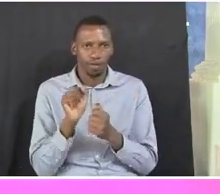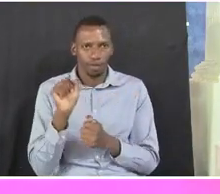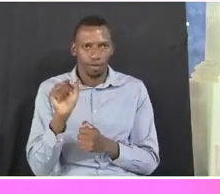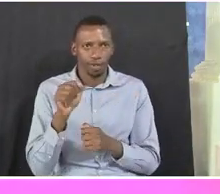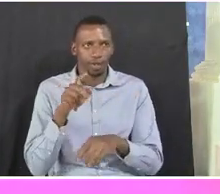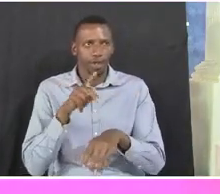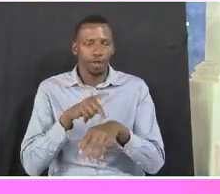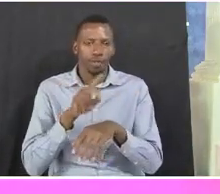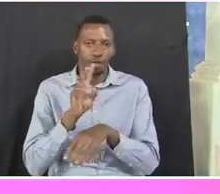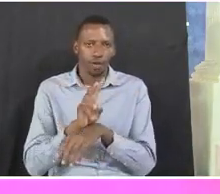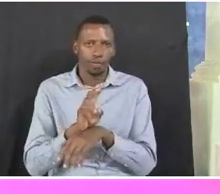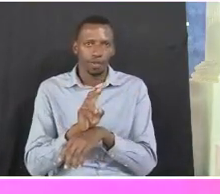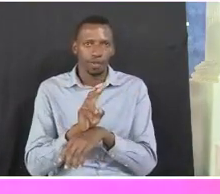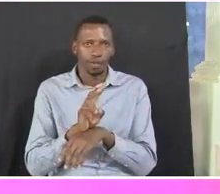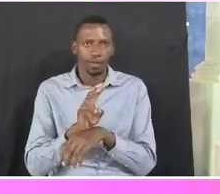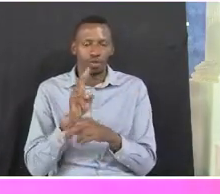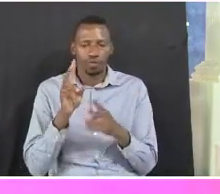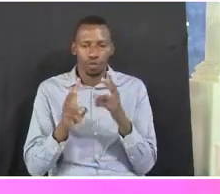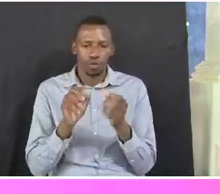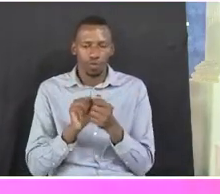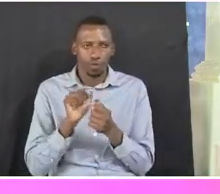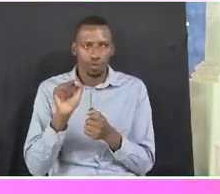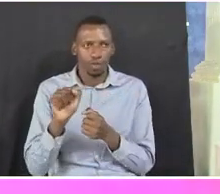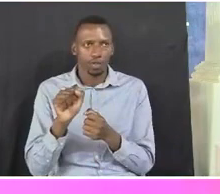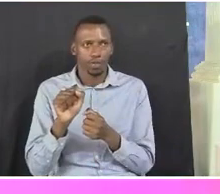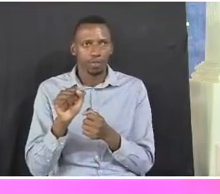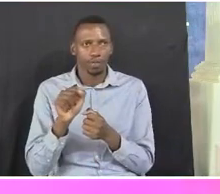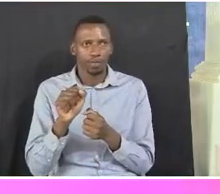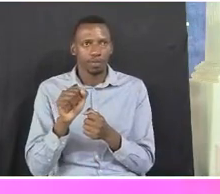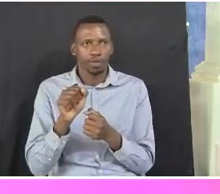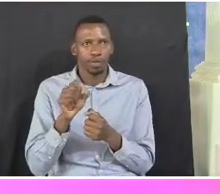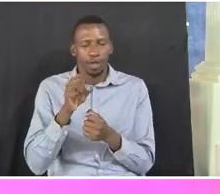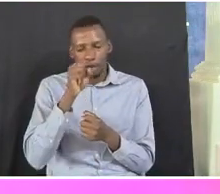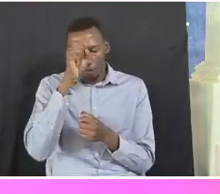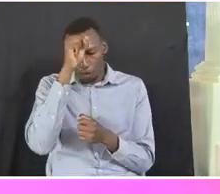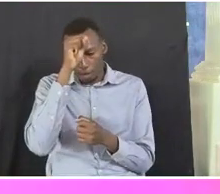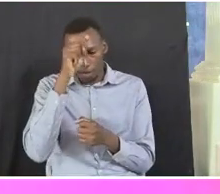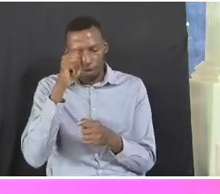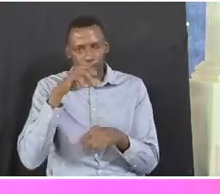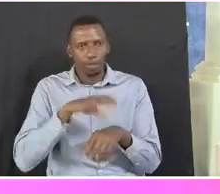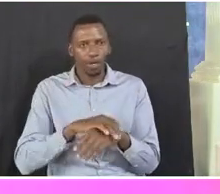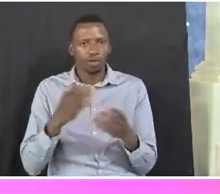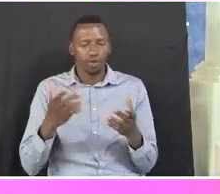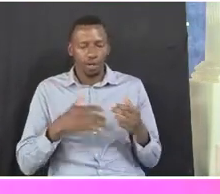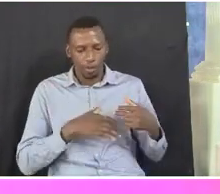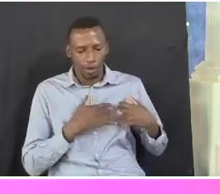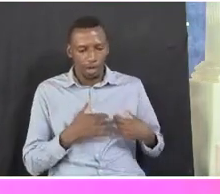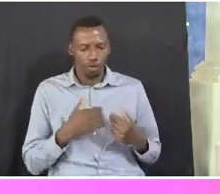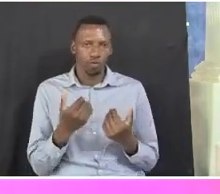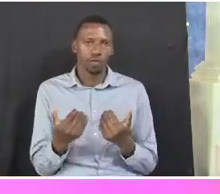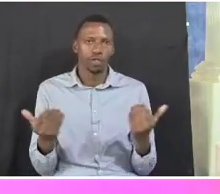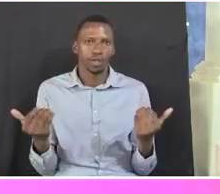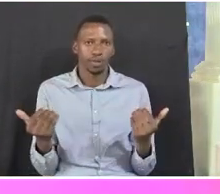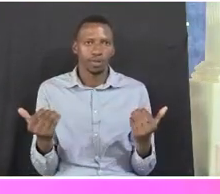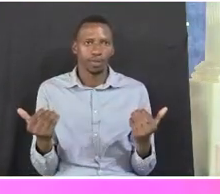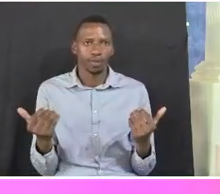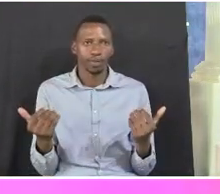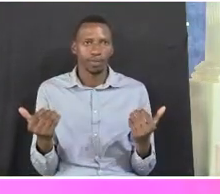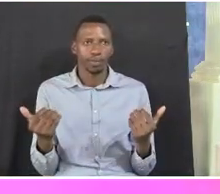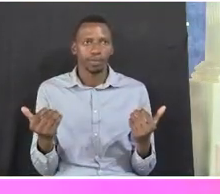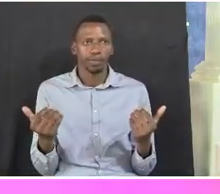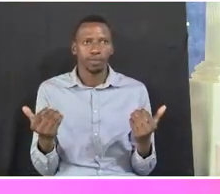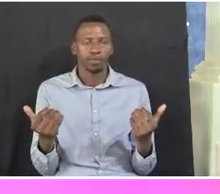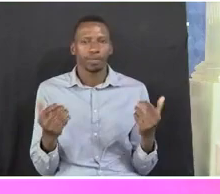Proverbs 22:15, foolishness is bound up in the heart of a child. The rod